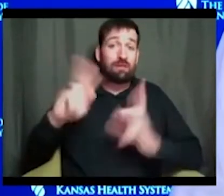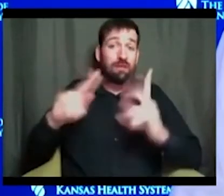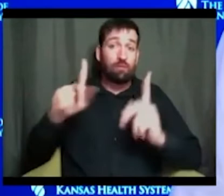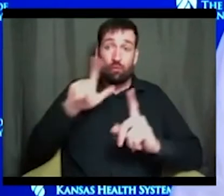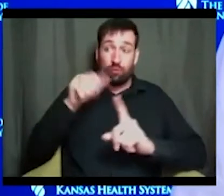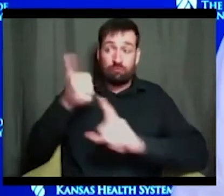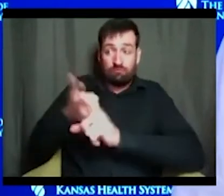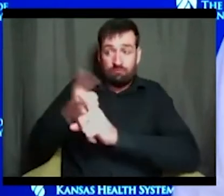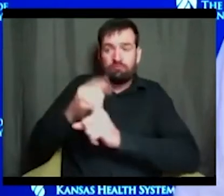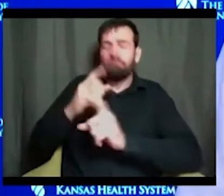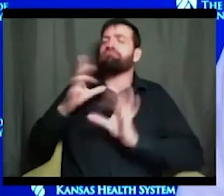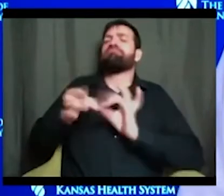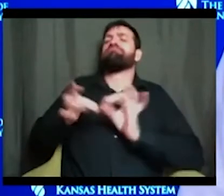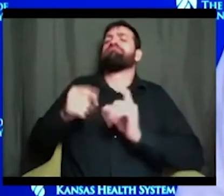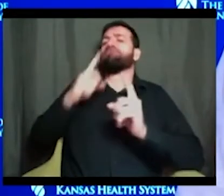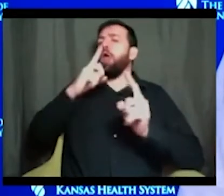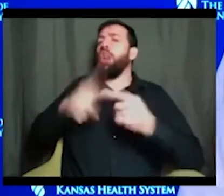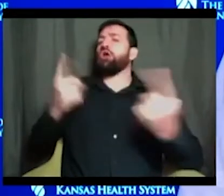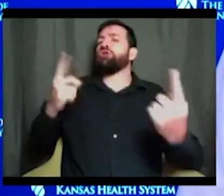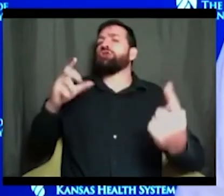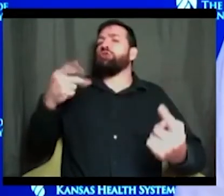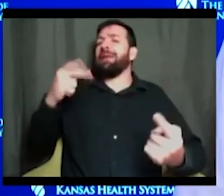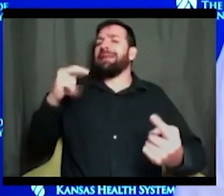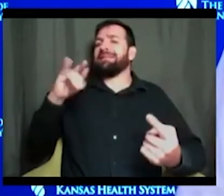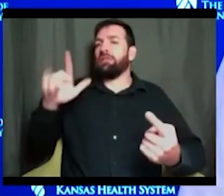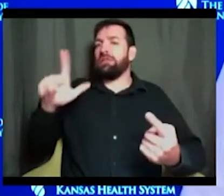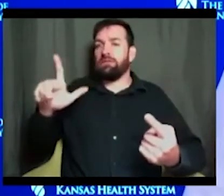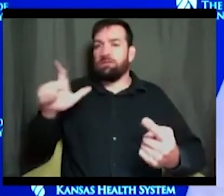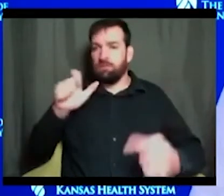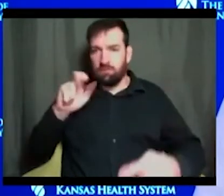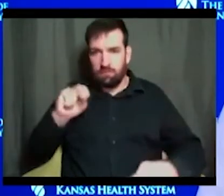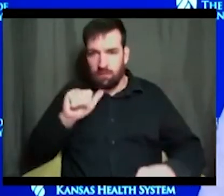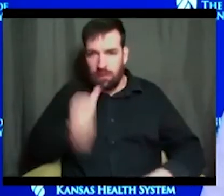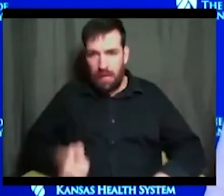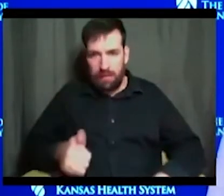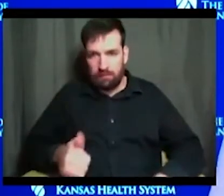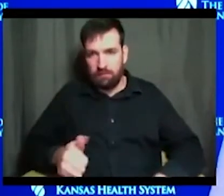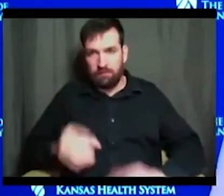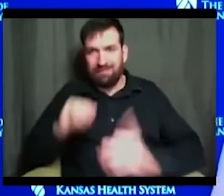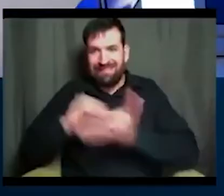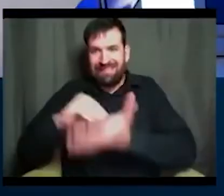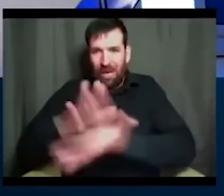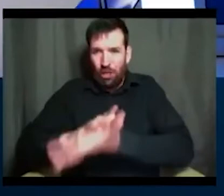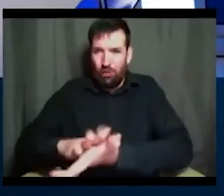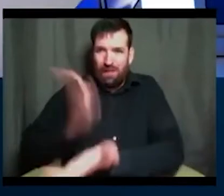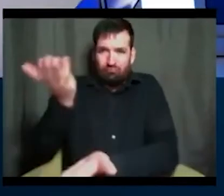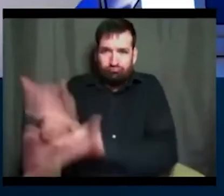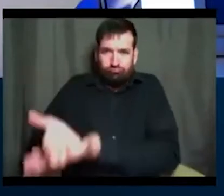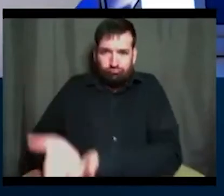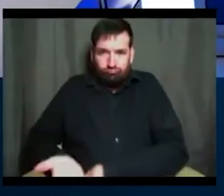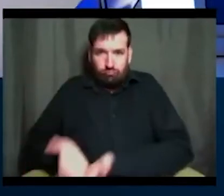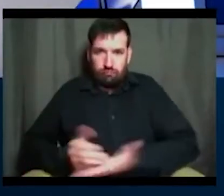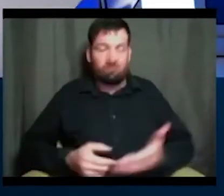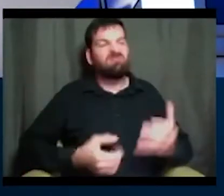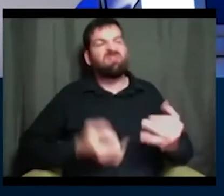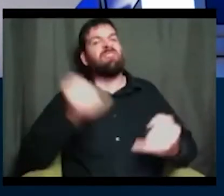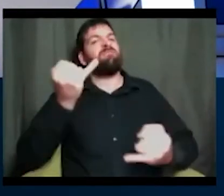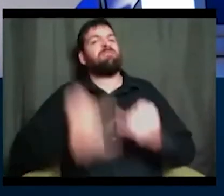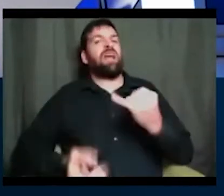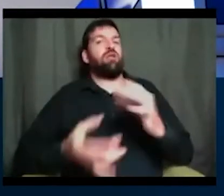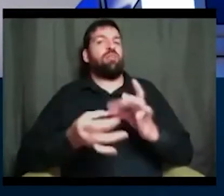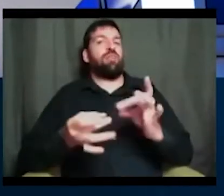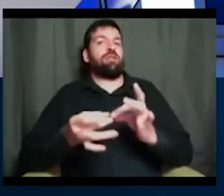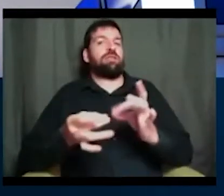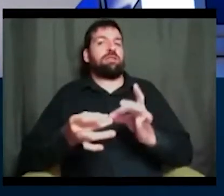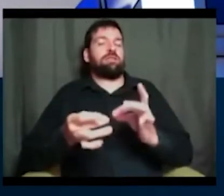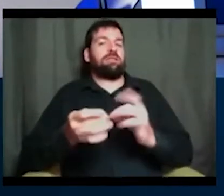allergic to penicillin. That's pretty well documented through the literature as well. So, All right, we are going to get to final thoughts here in just a second, but